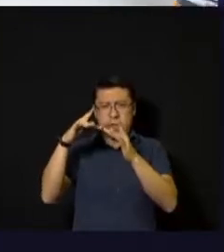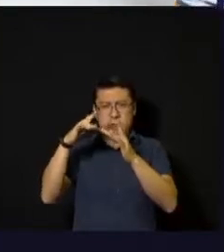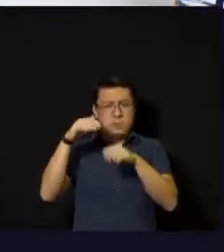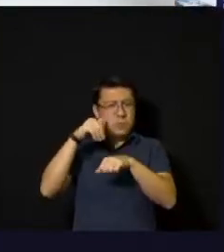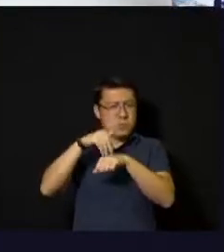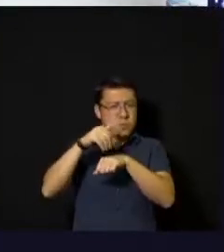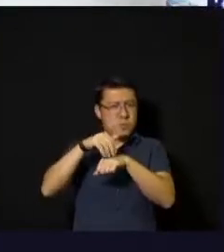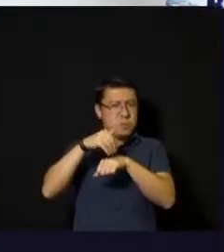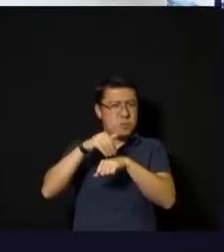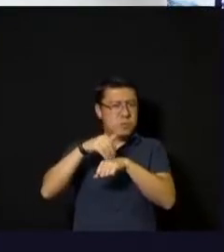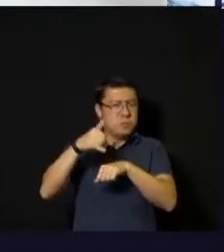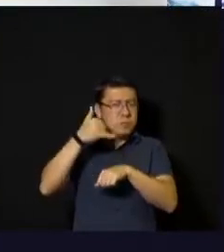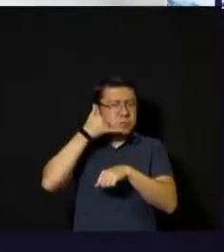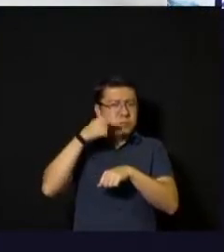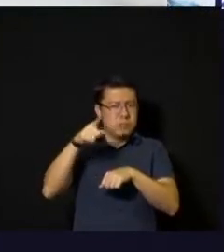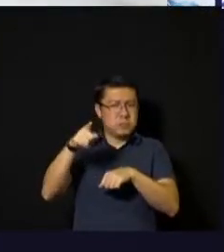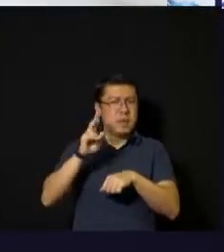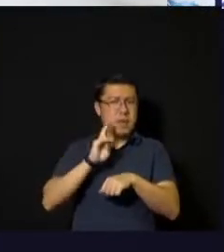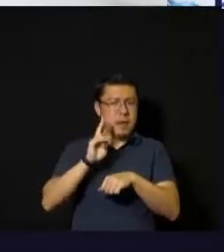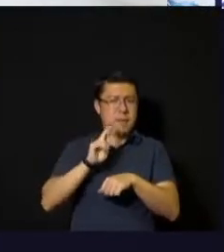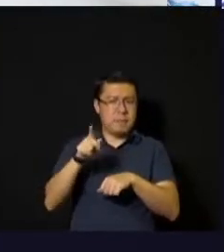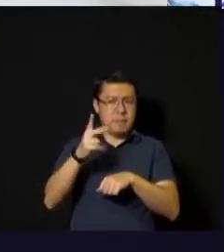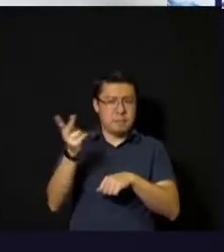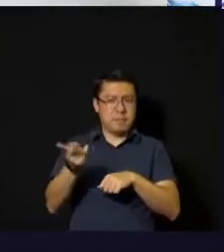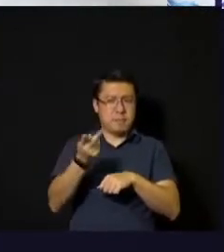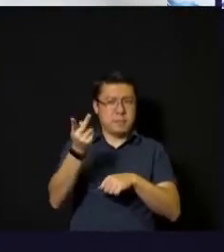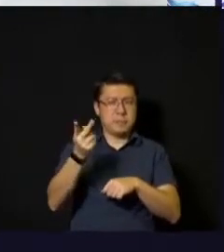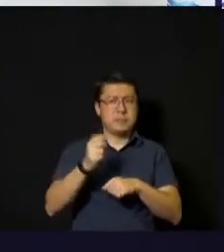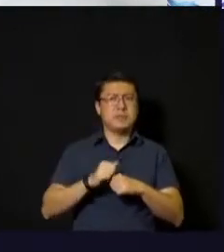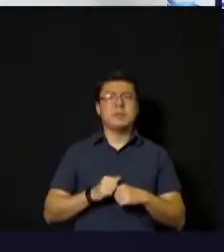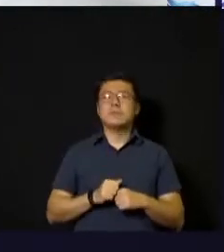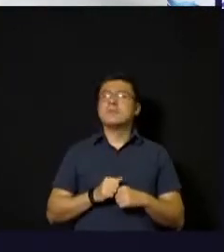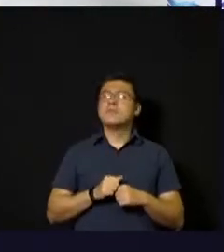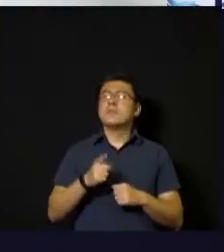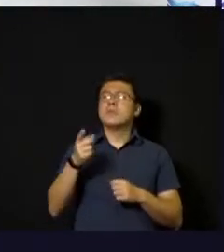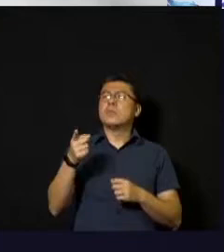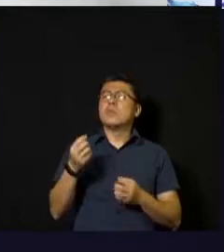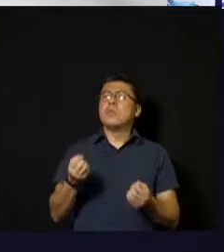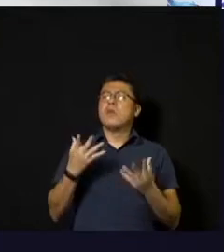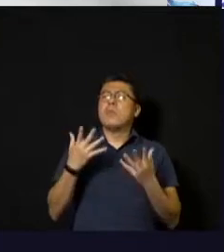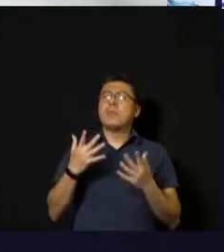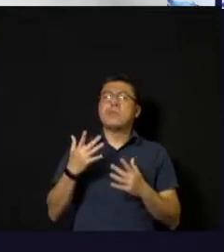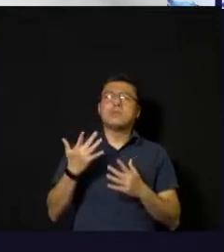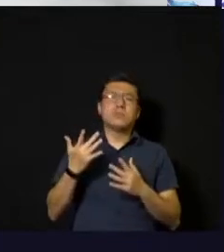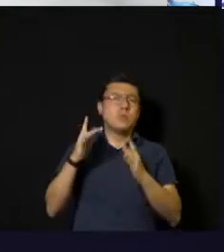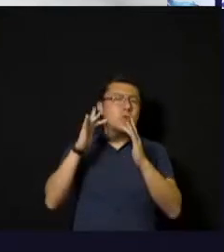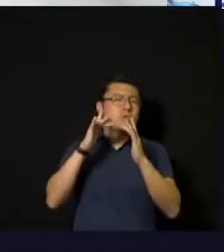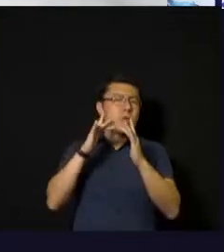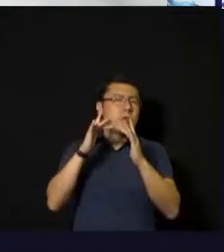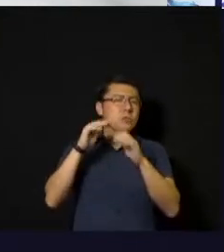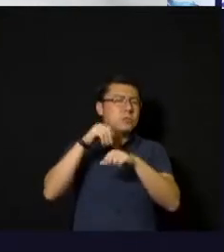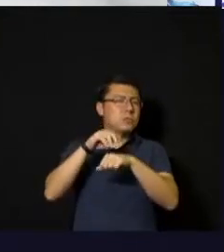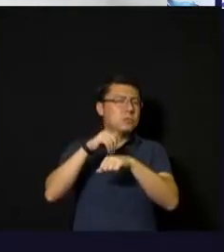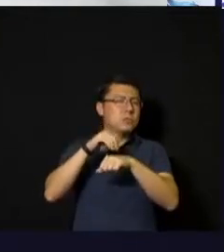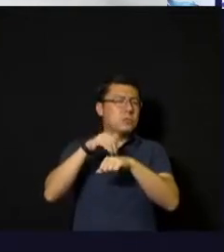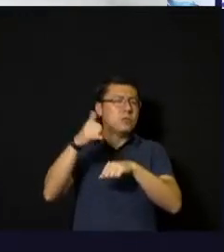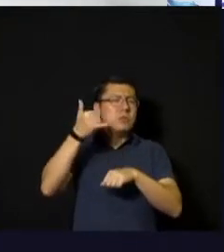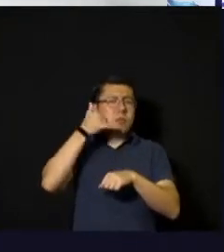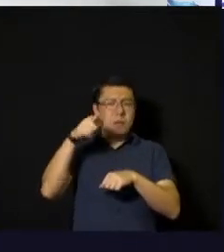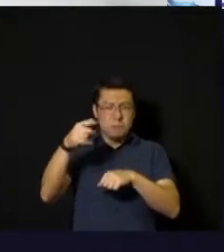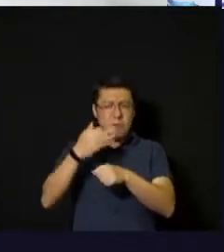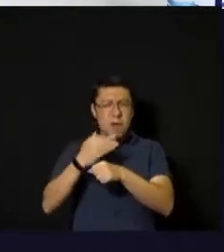contacts. Before I used to have this list, I ask, a session, how many contacts do you have in your